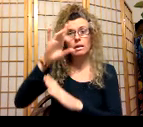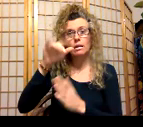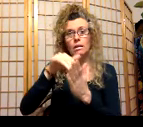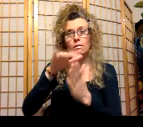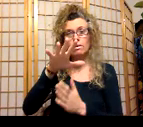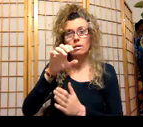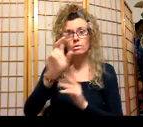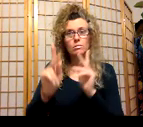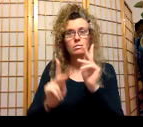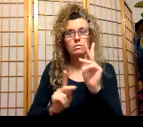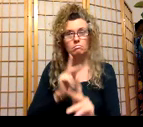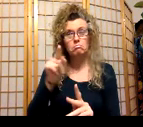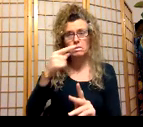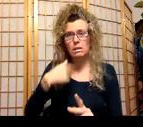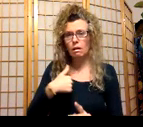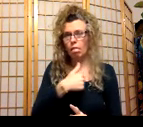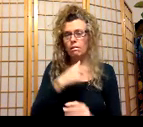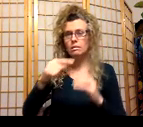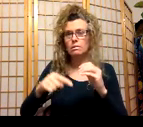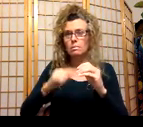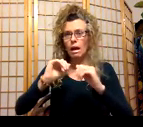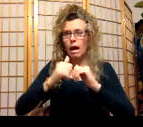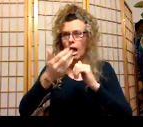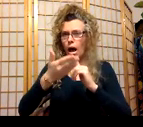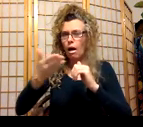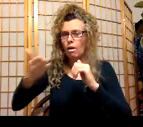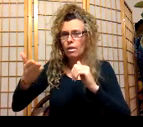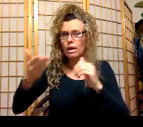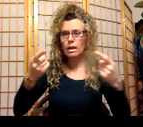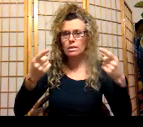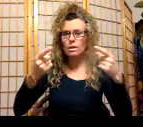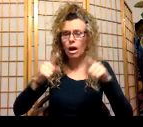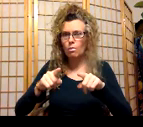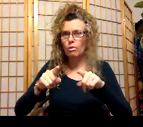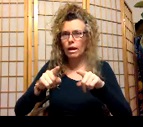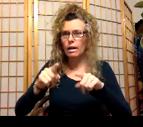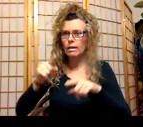8,500 people. Could you tell us about how things operate up there nowadays?